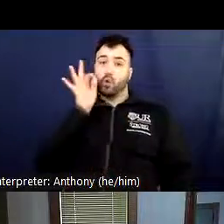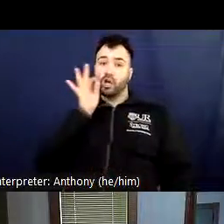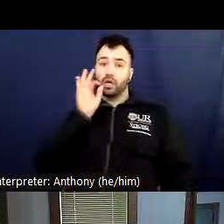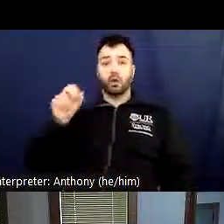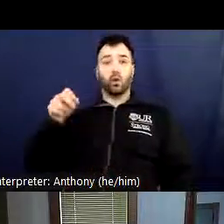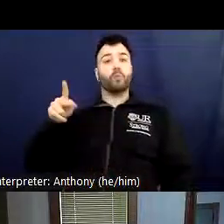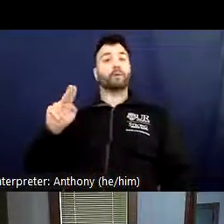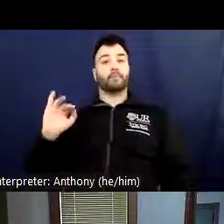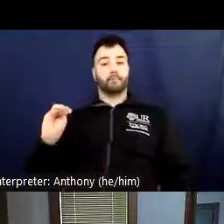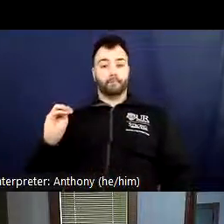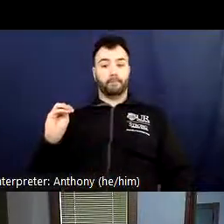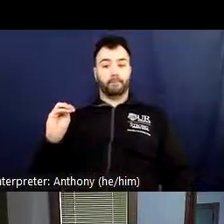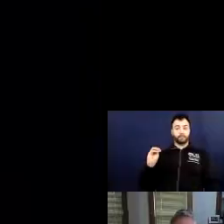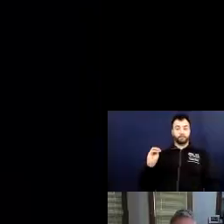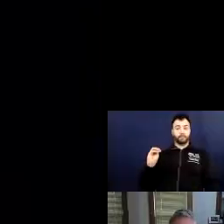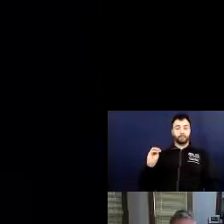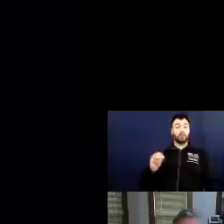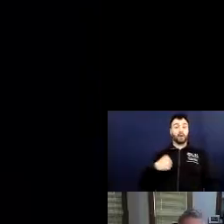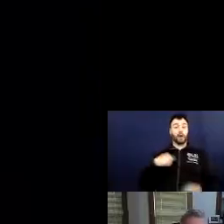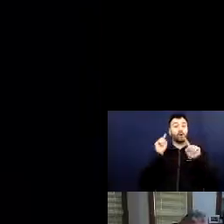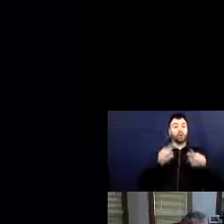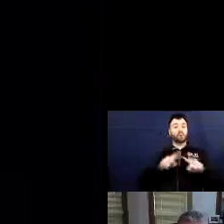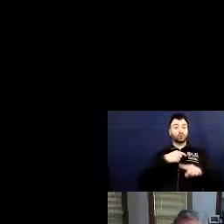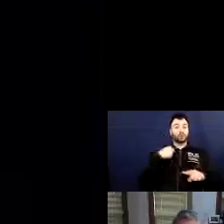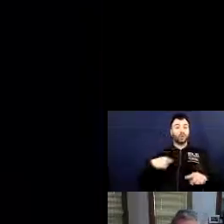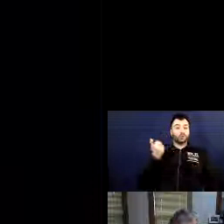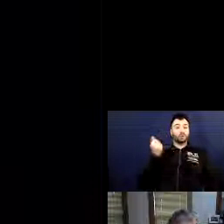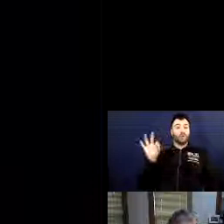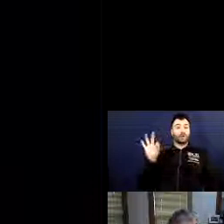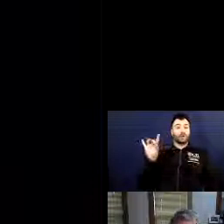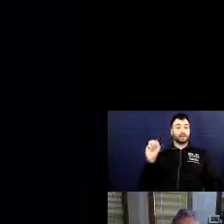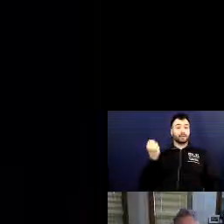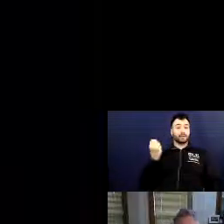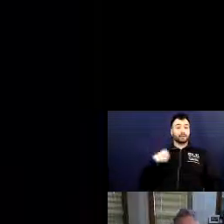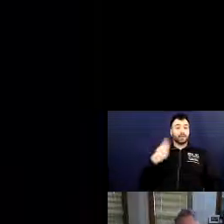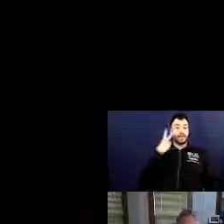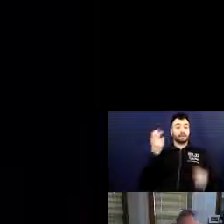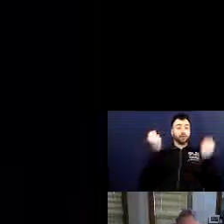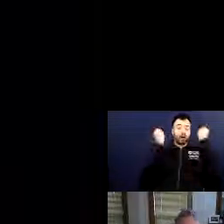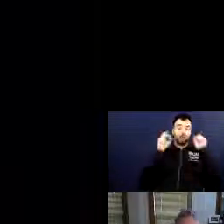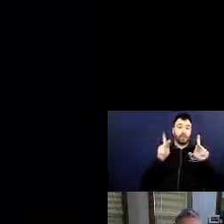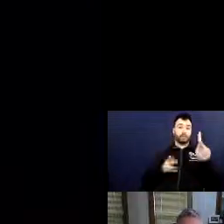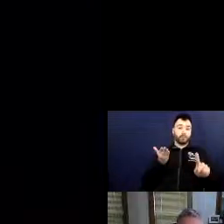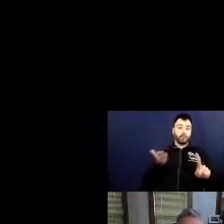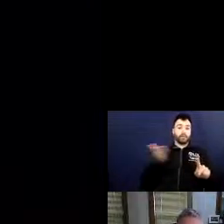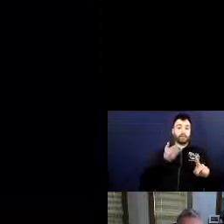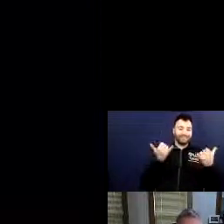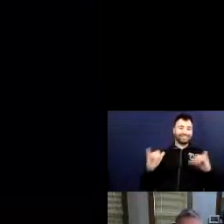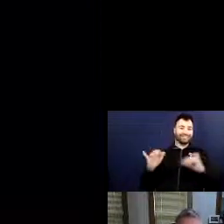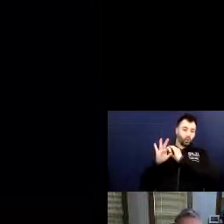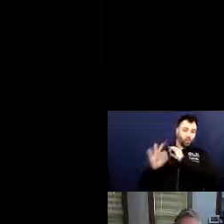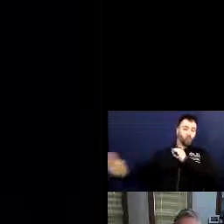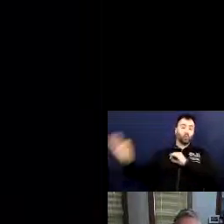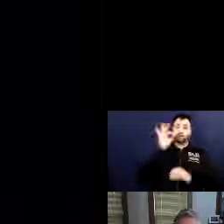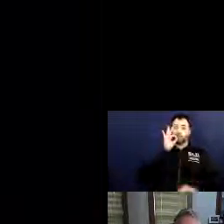and travel around in the mid-1980s, I actually saw people, especially in the rural areas, who actually were still smoking